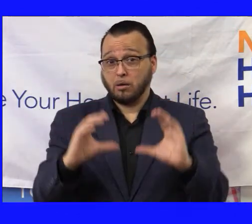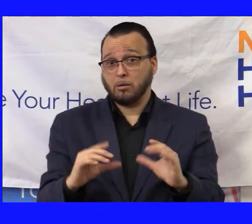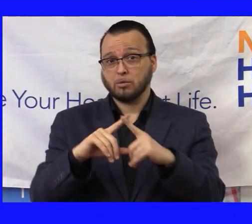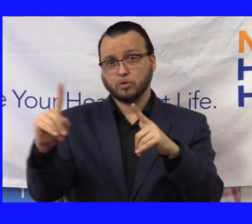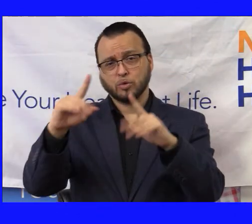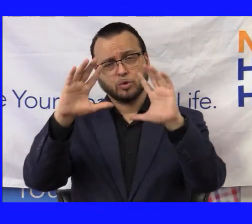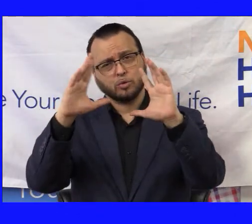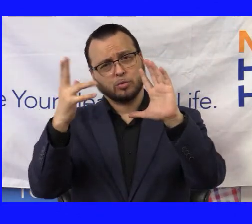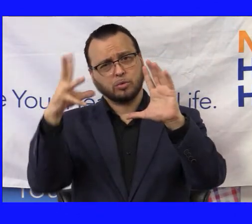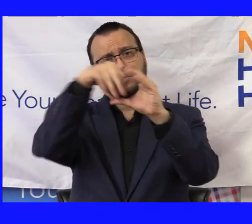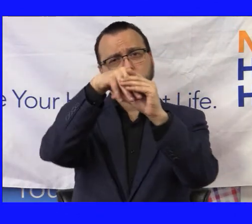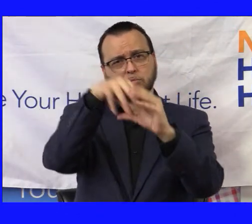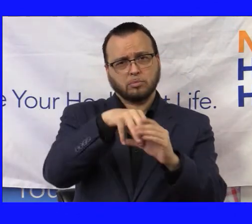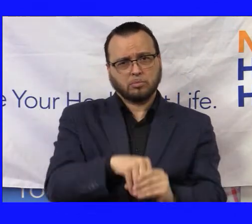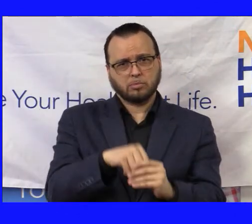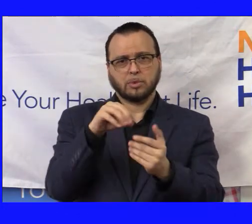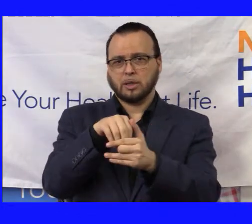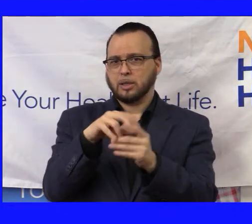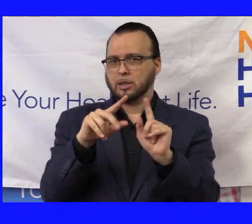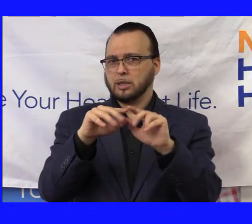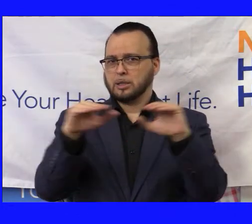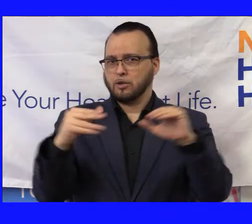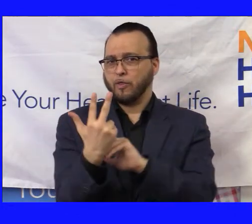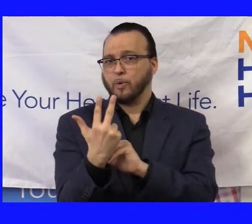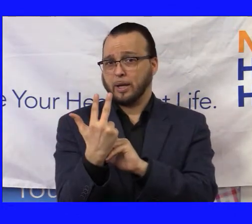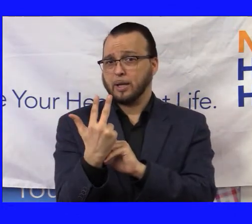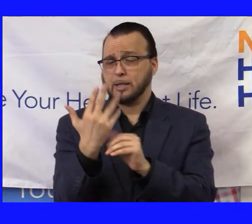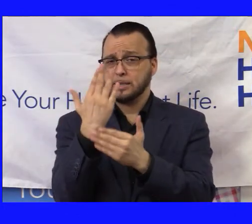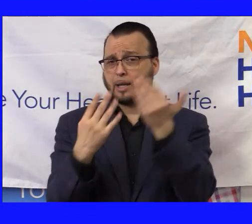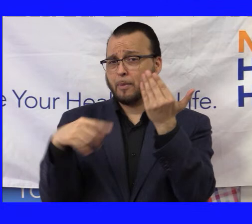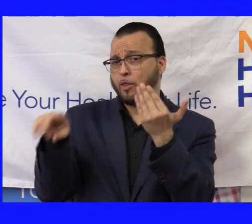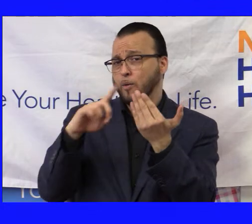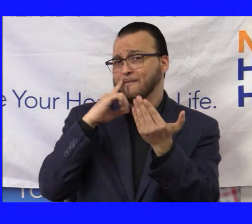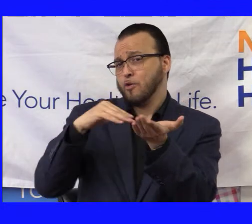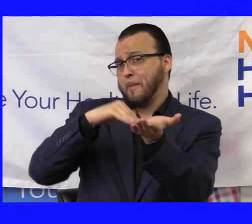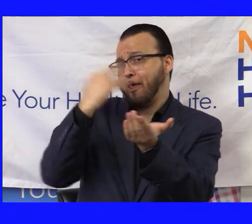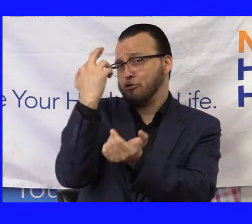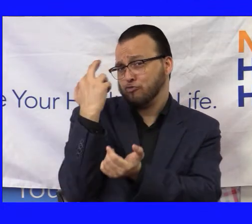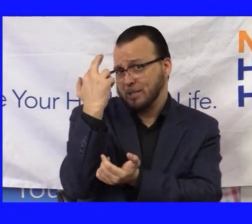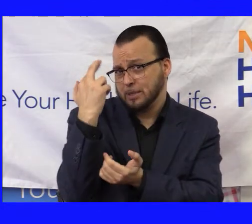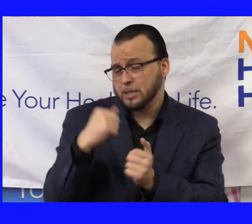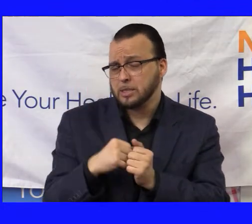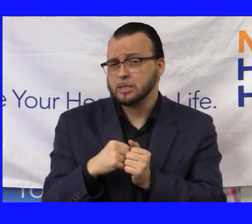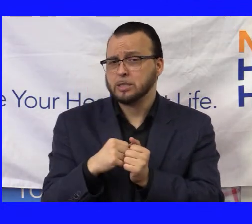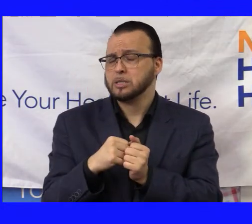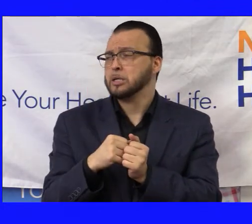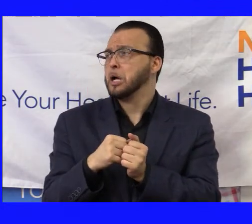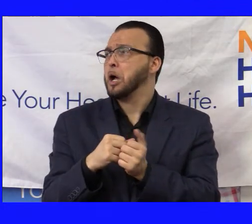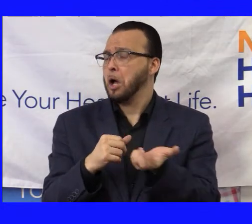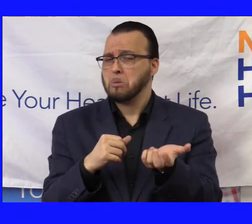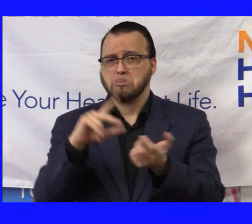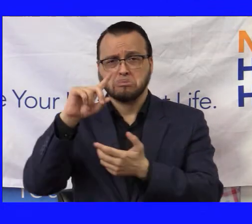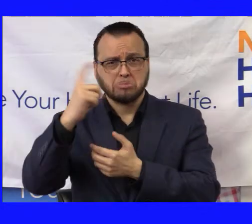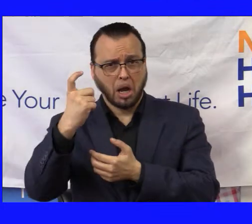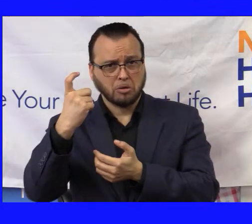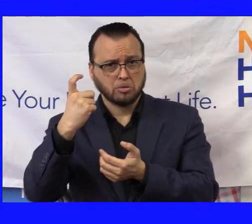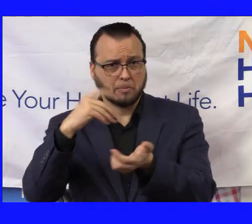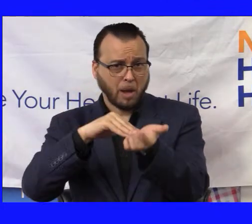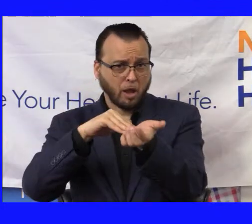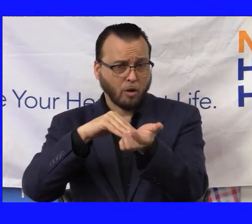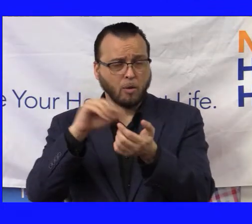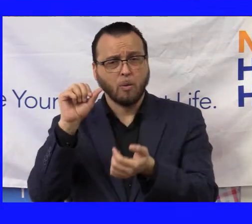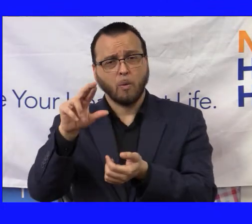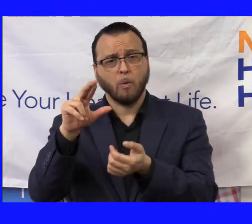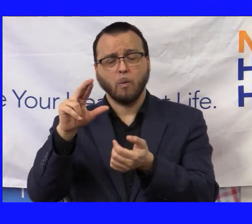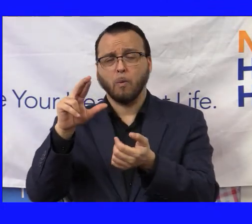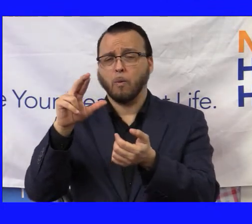categorized into a Tier 3. Certainly some of those are medical conditions and diagnoses or